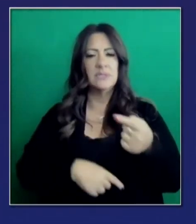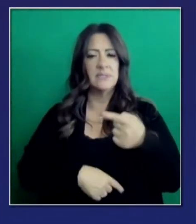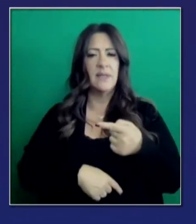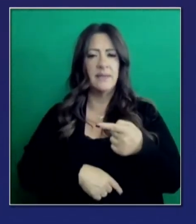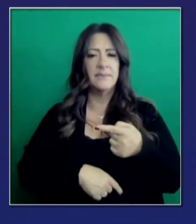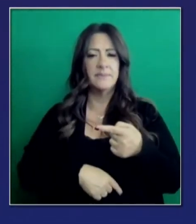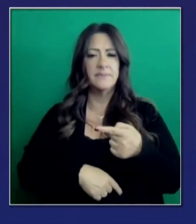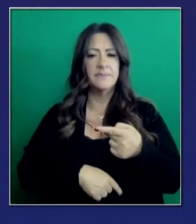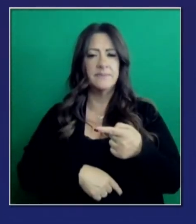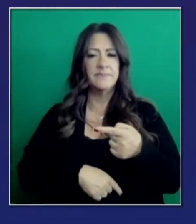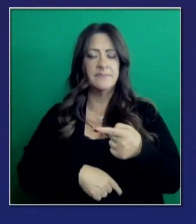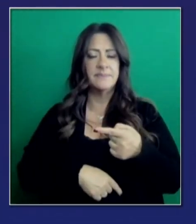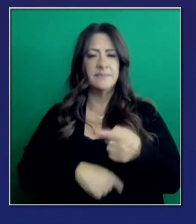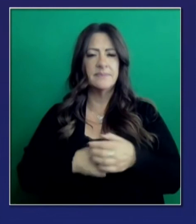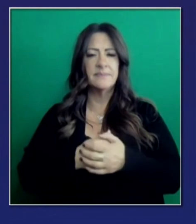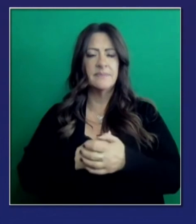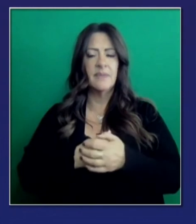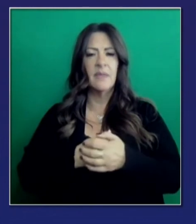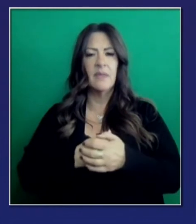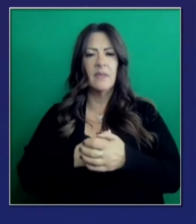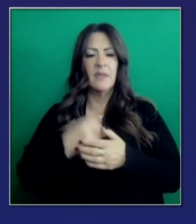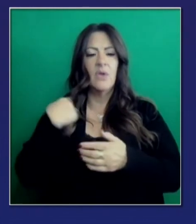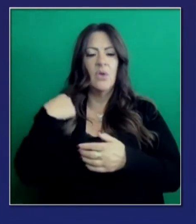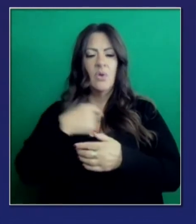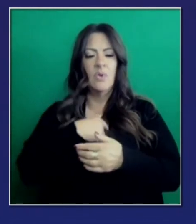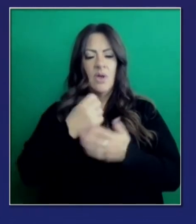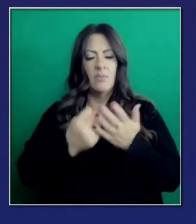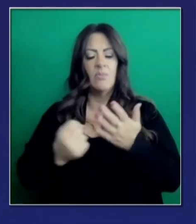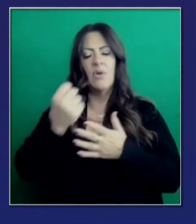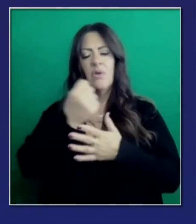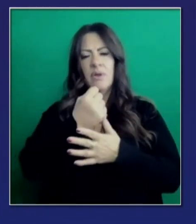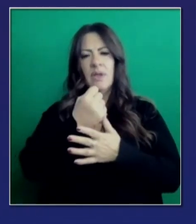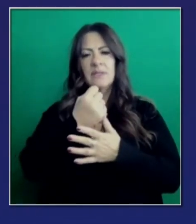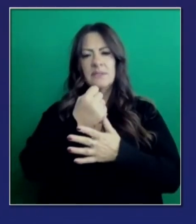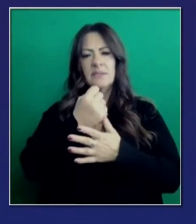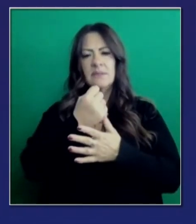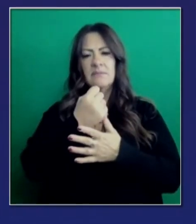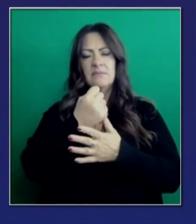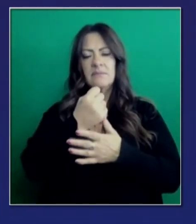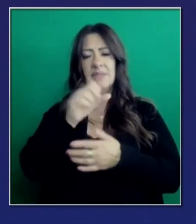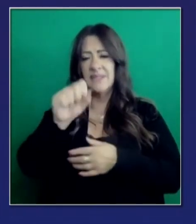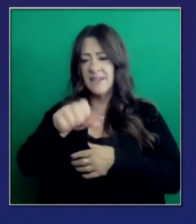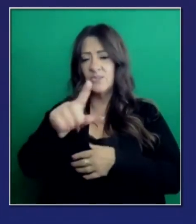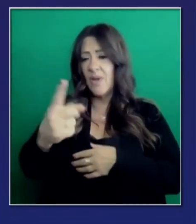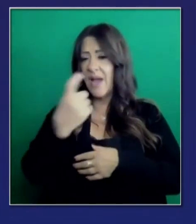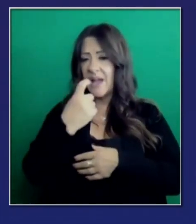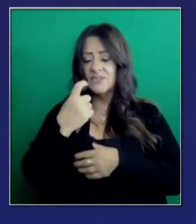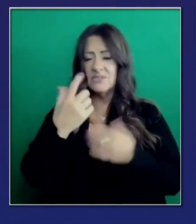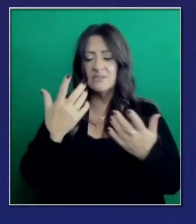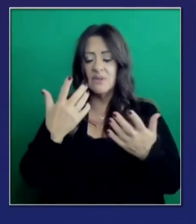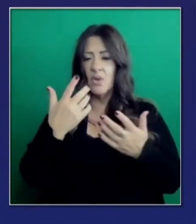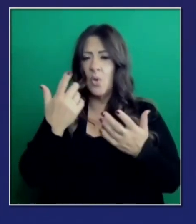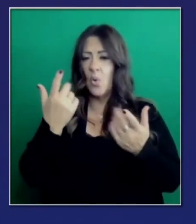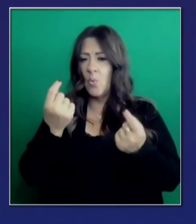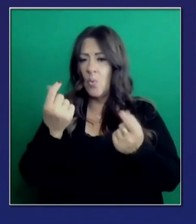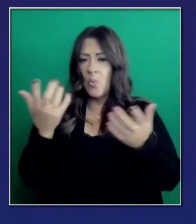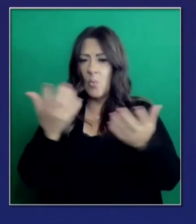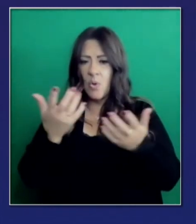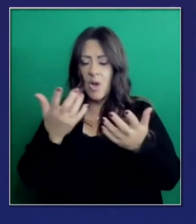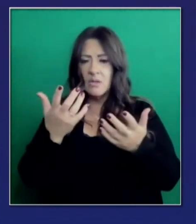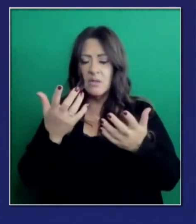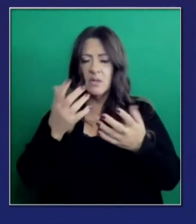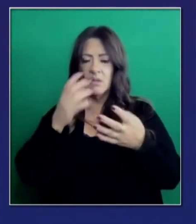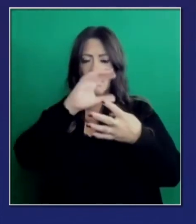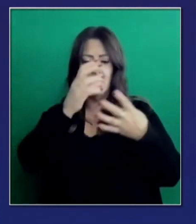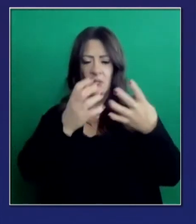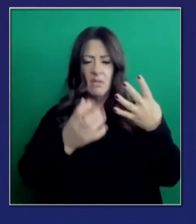your question. We are prioritizing. So your question was around a frame, get lost in tiers. We are